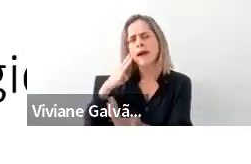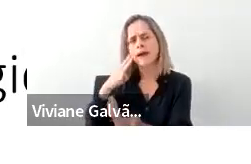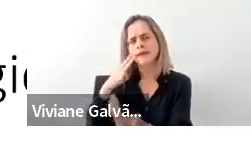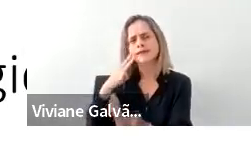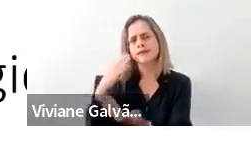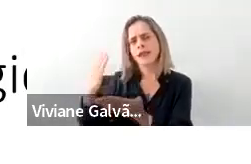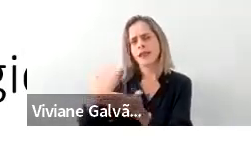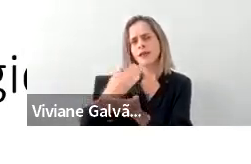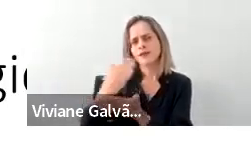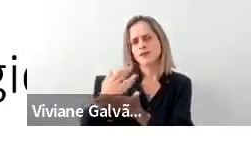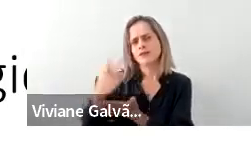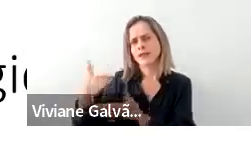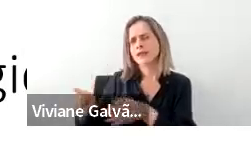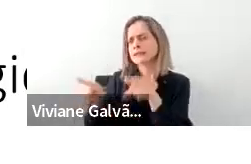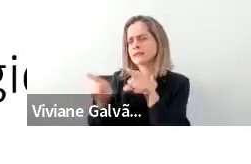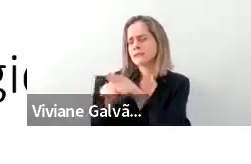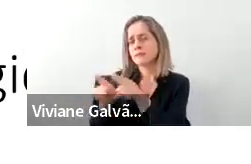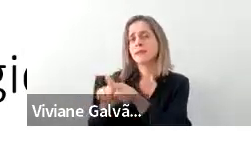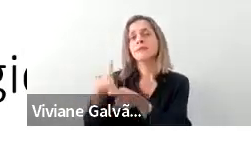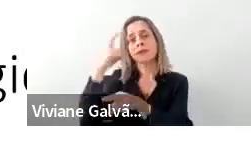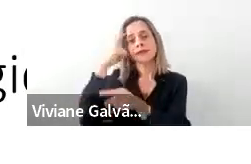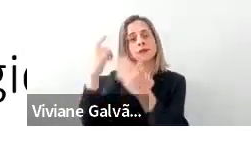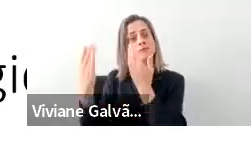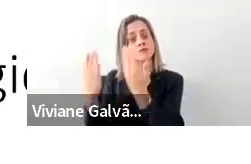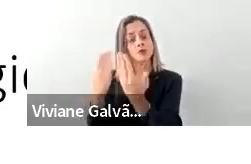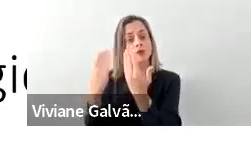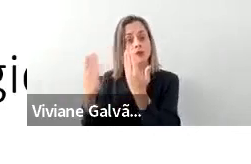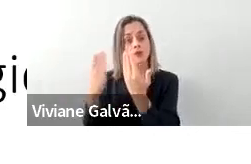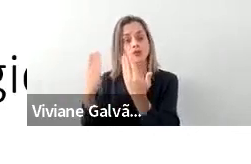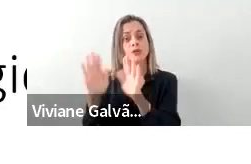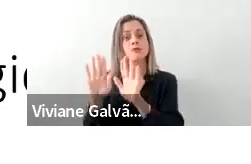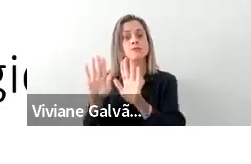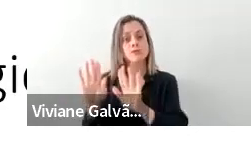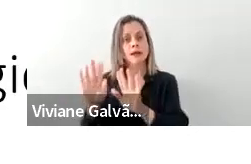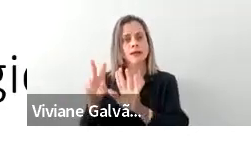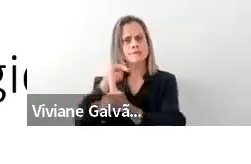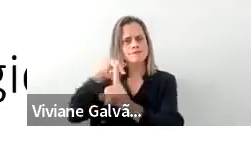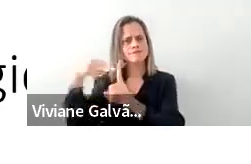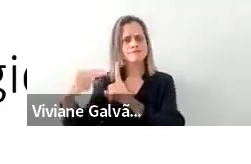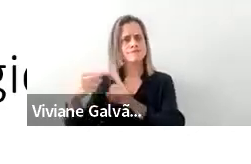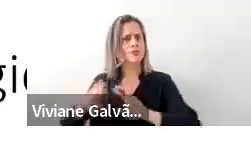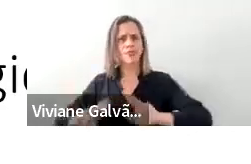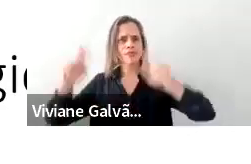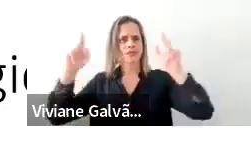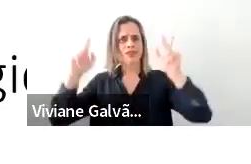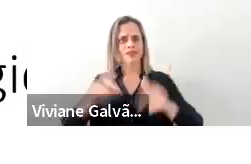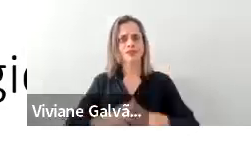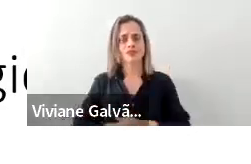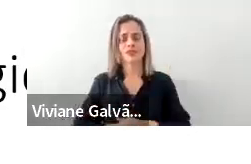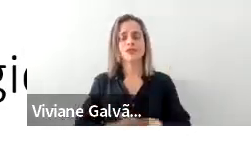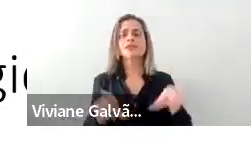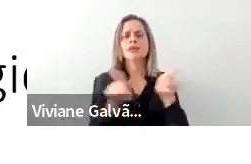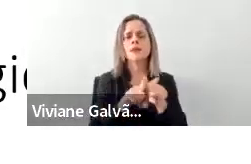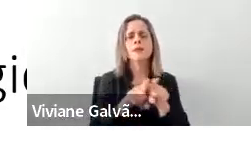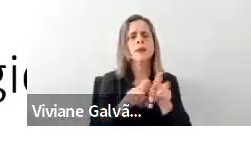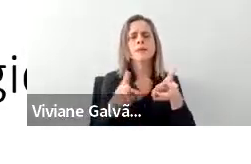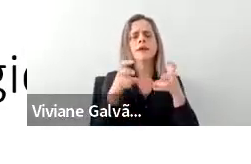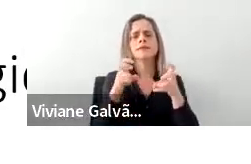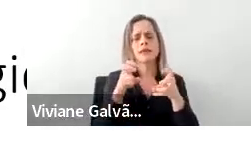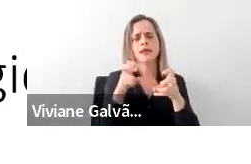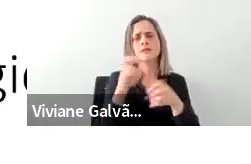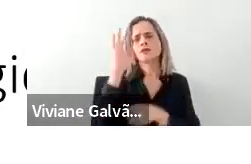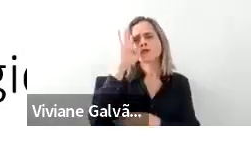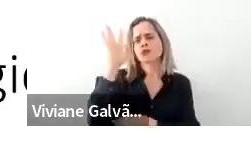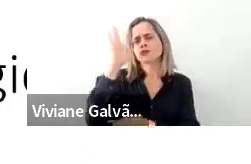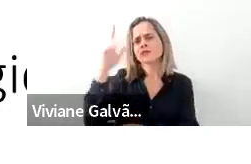and pathways for a Marxist psychology of the future, and gives an overall vision of